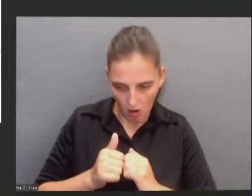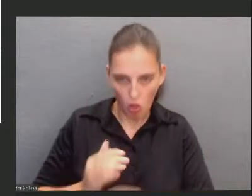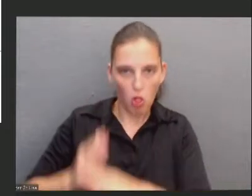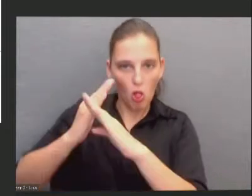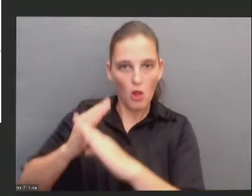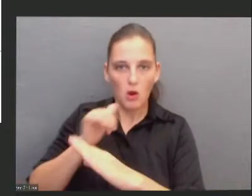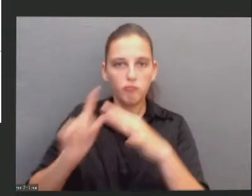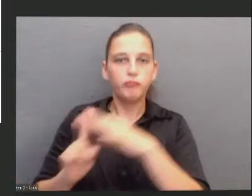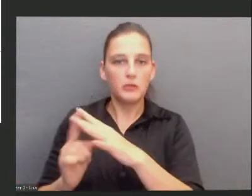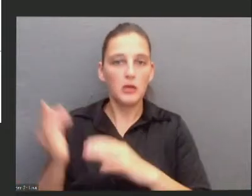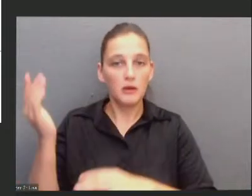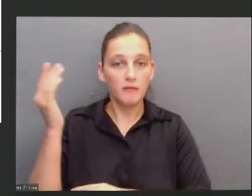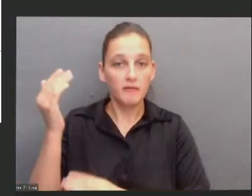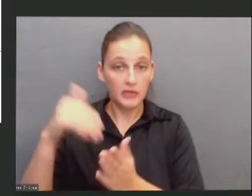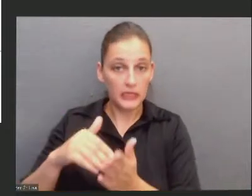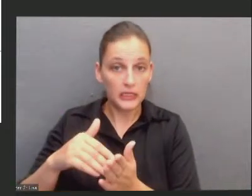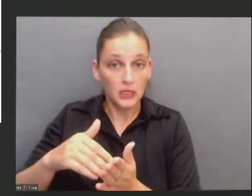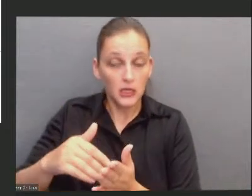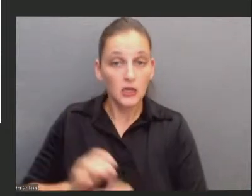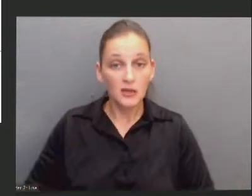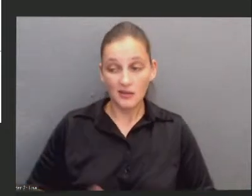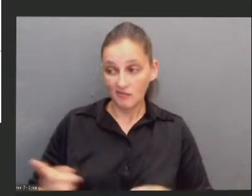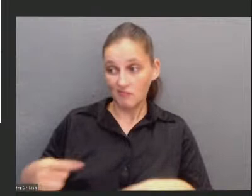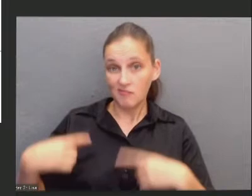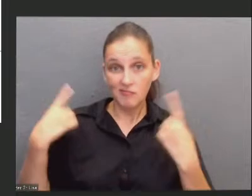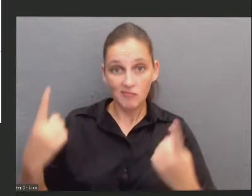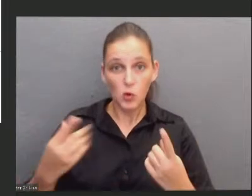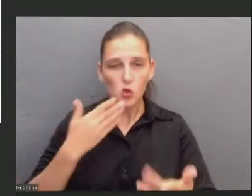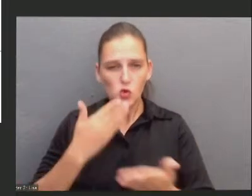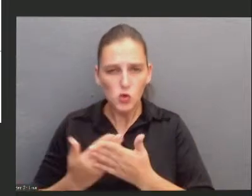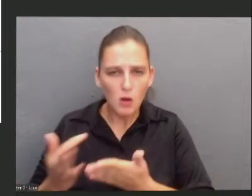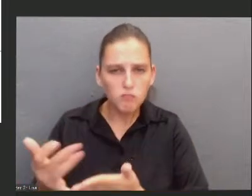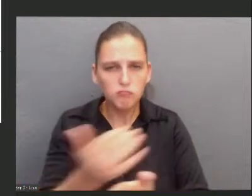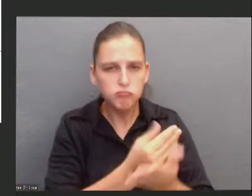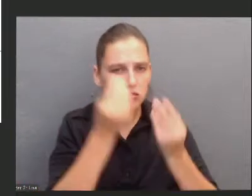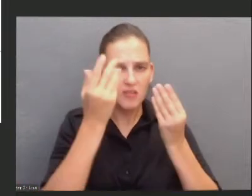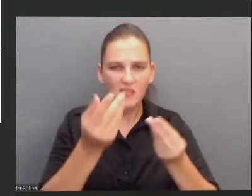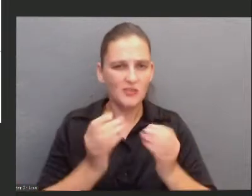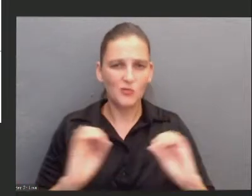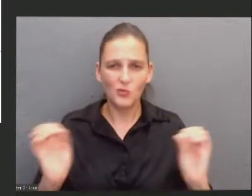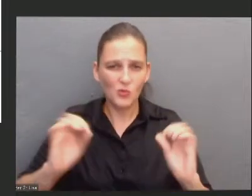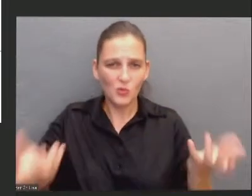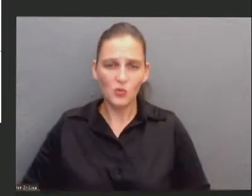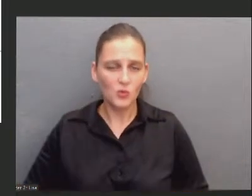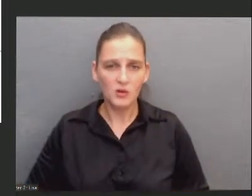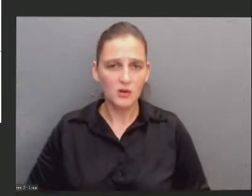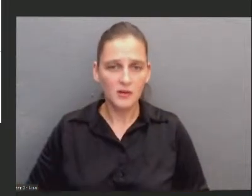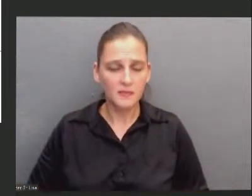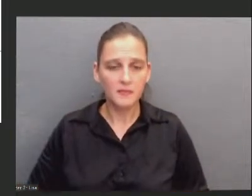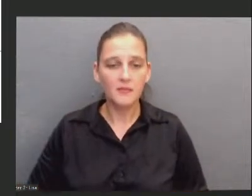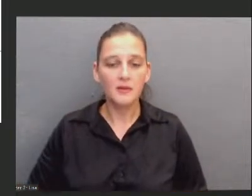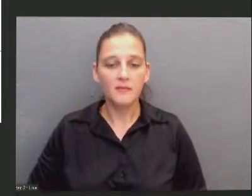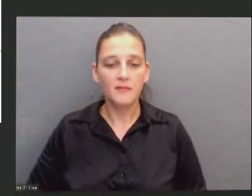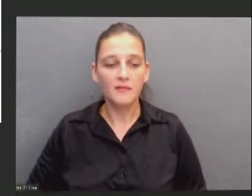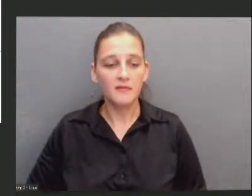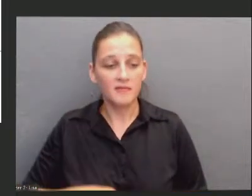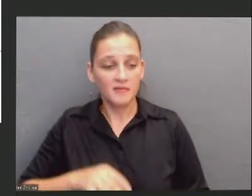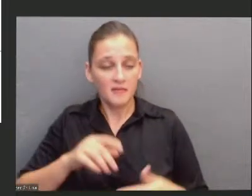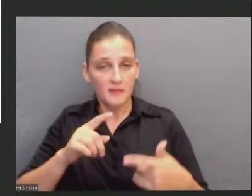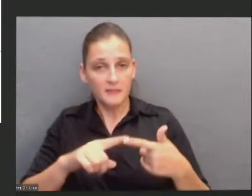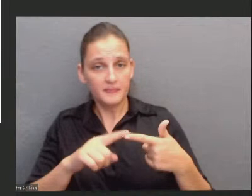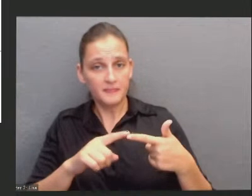we needed to make good decisions throughout this pandemic. So this recommendation is